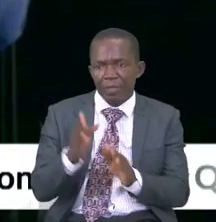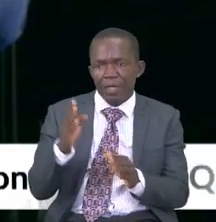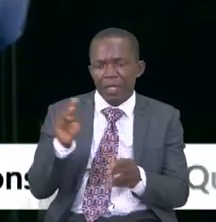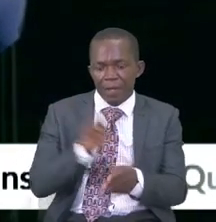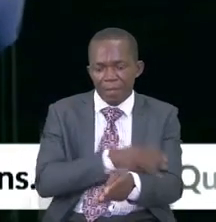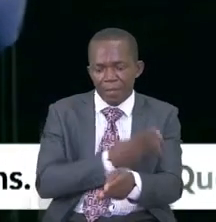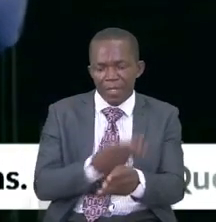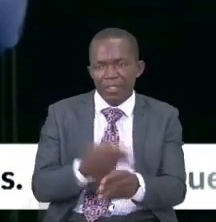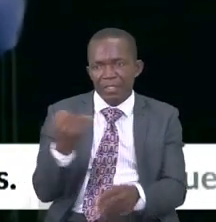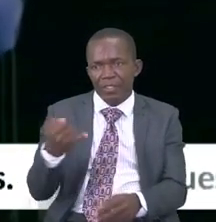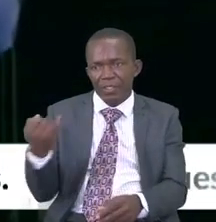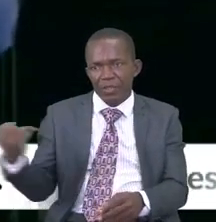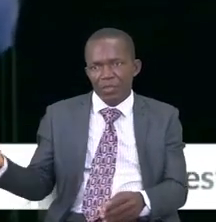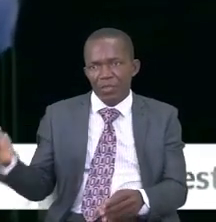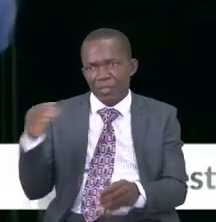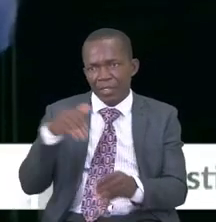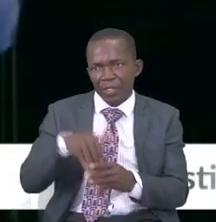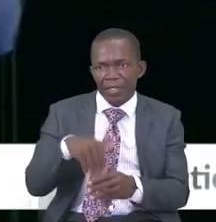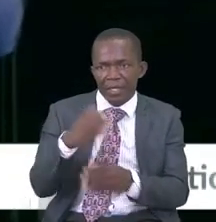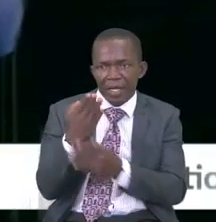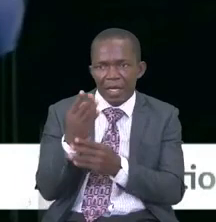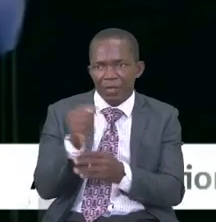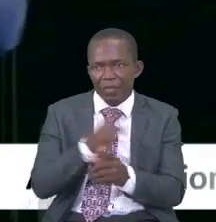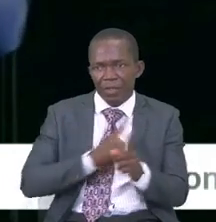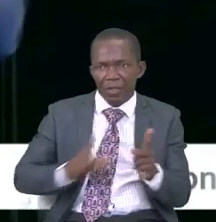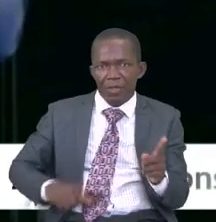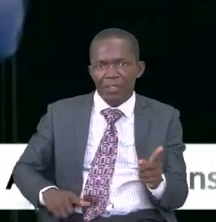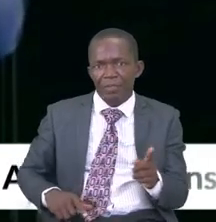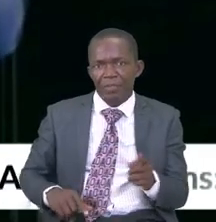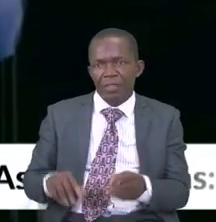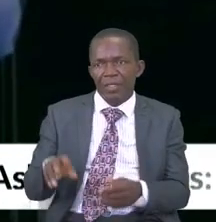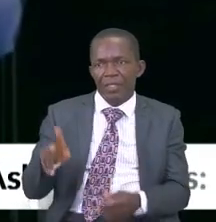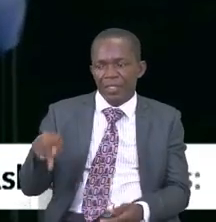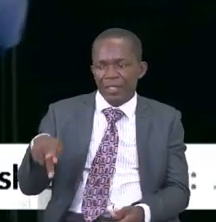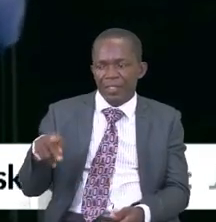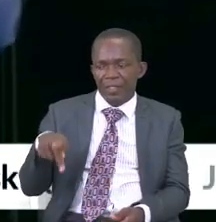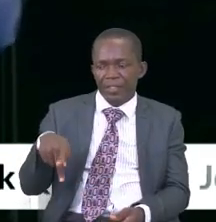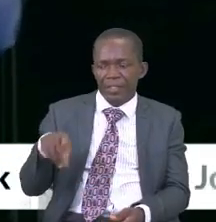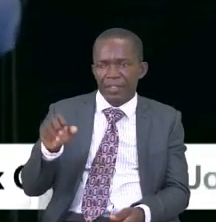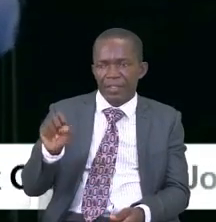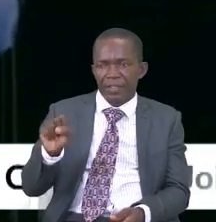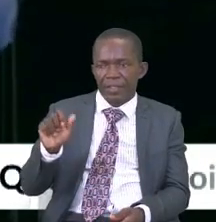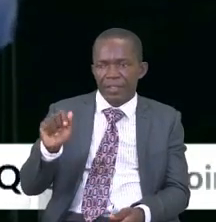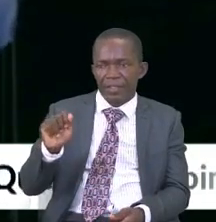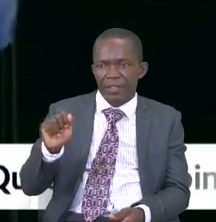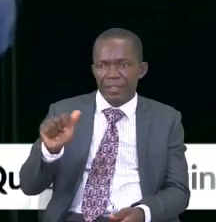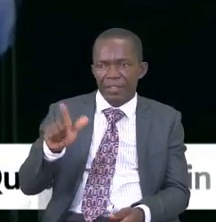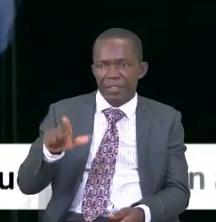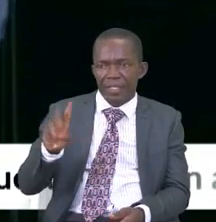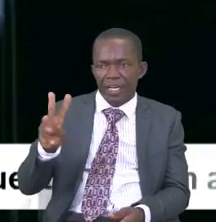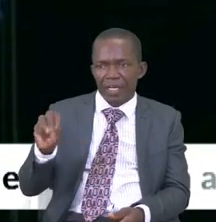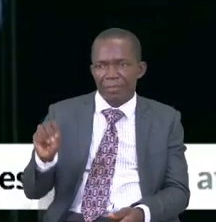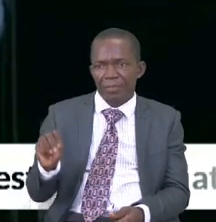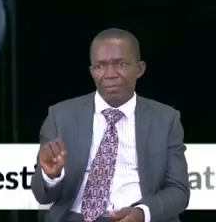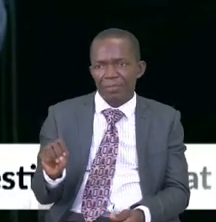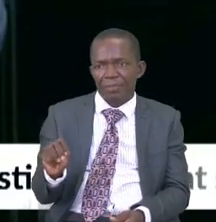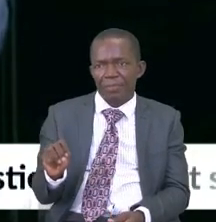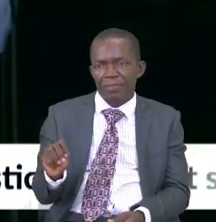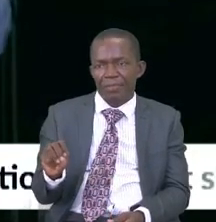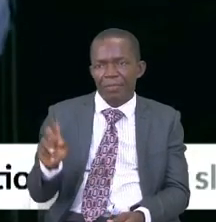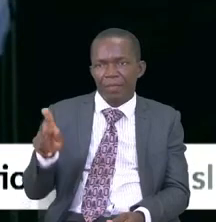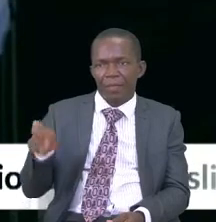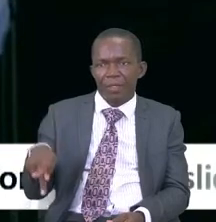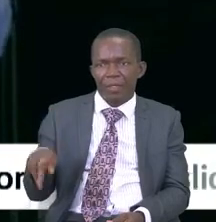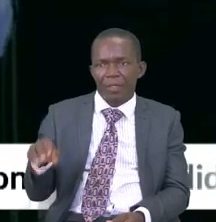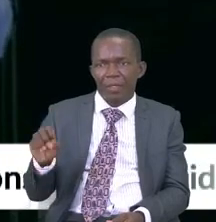Psalm 126. And see what the Bible says about the potential of young people when correctly, adequately